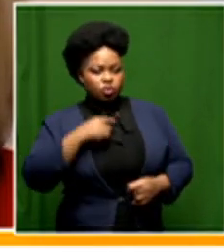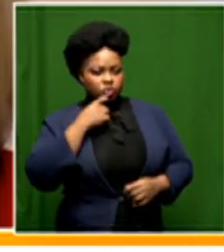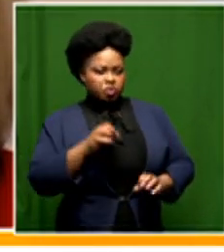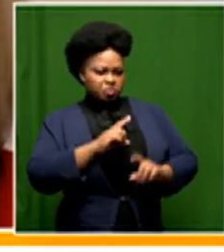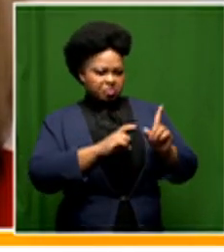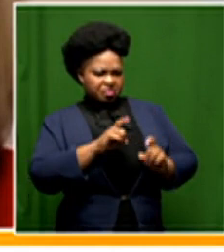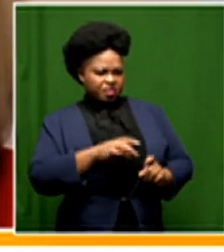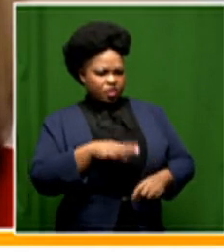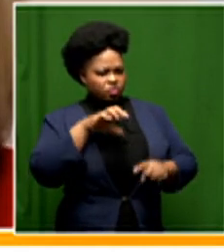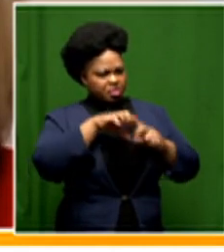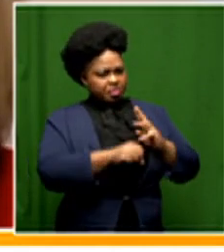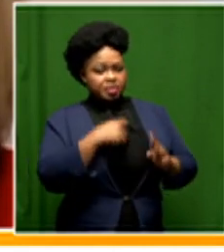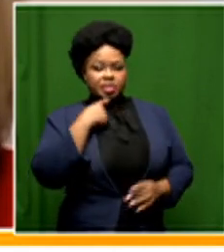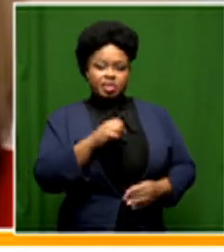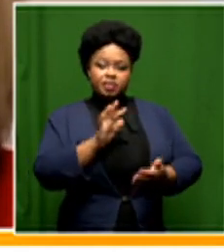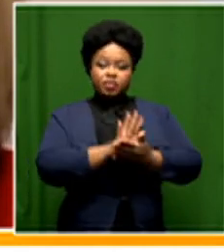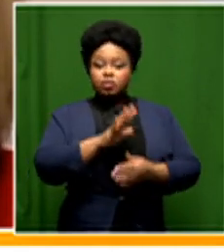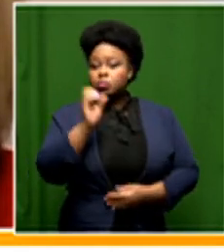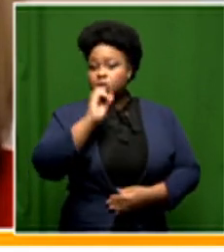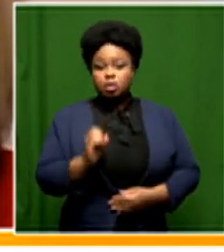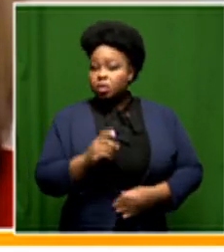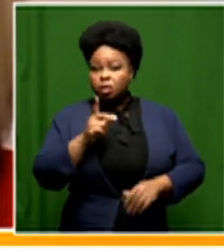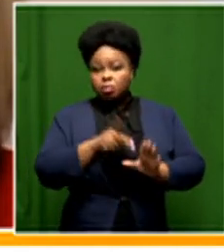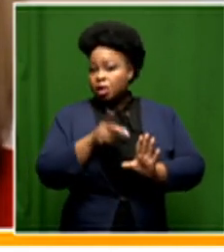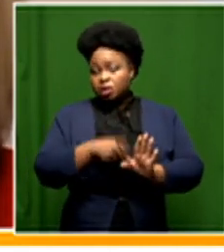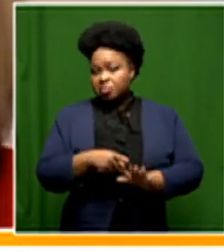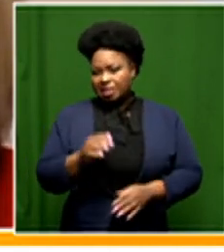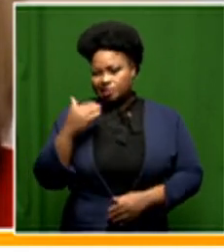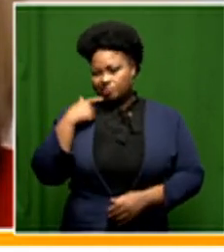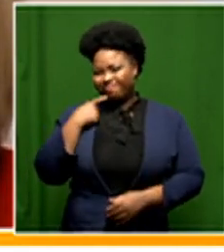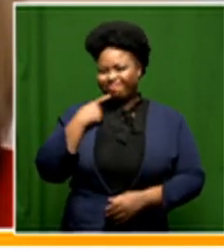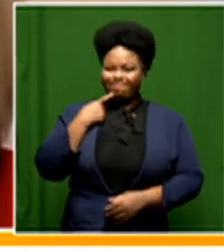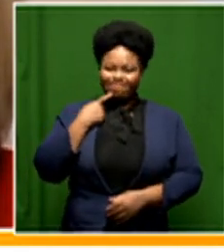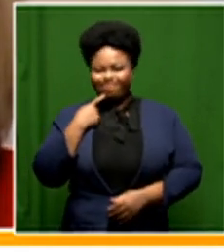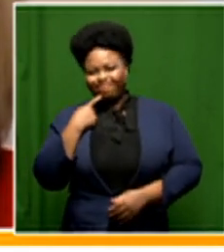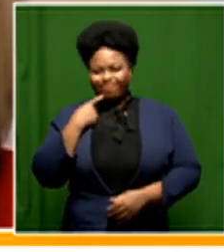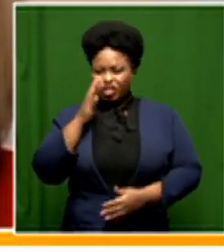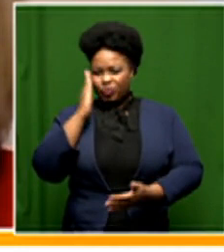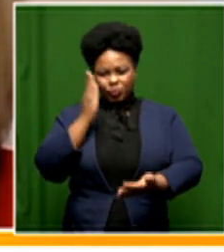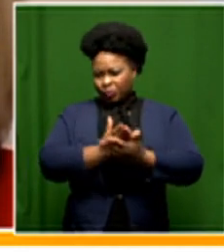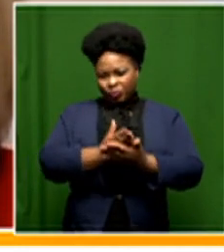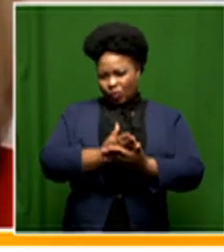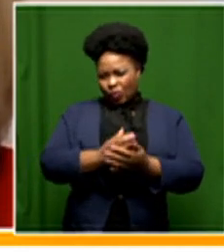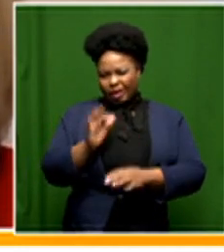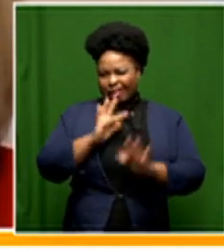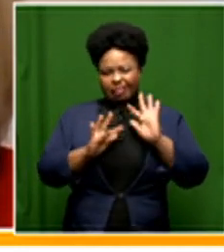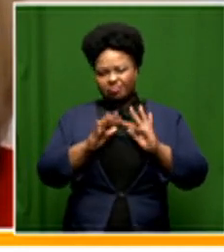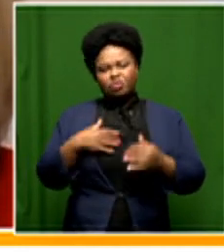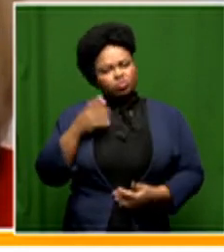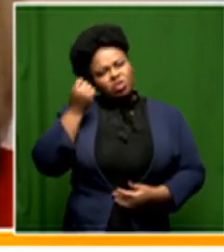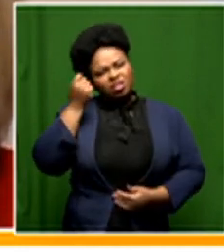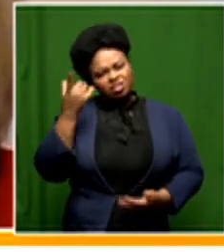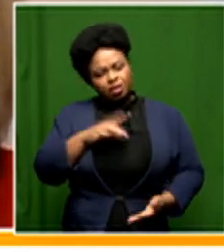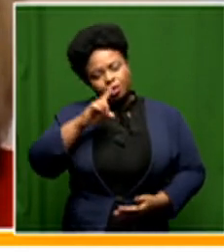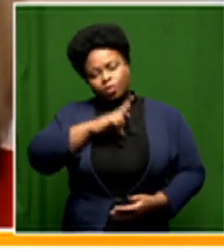in the introduction, finding that 15% of participants were not sure about how they feel about this vaccine. And it's understandable,